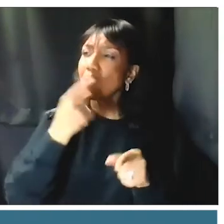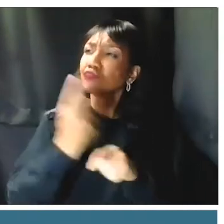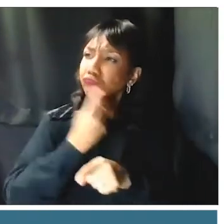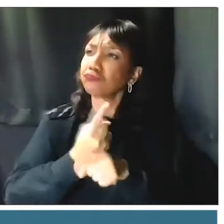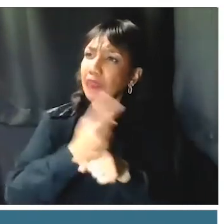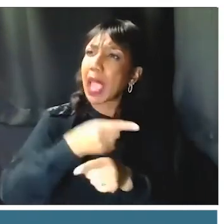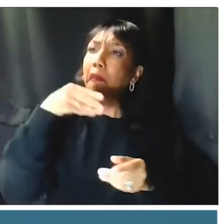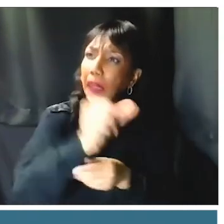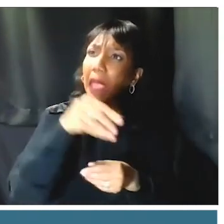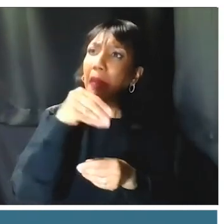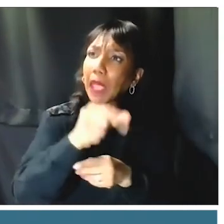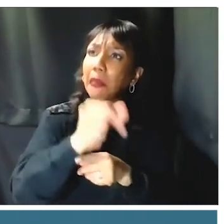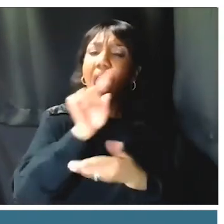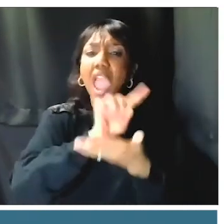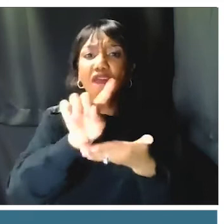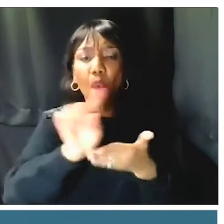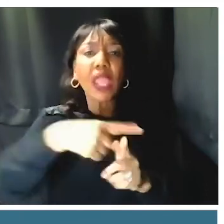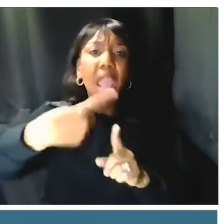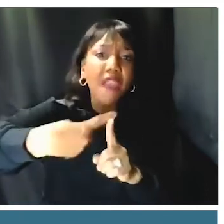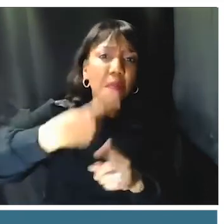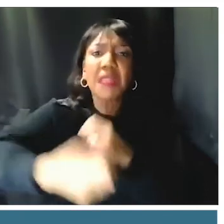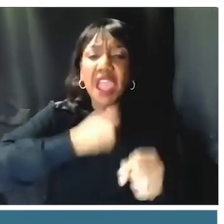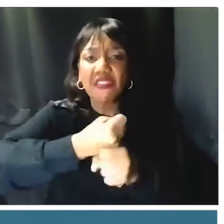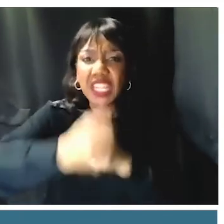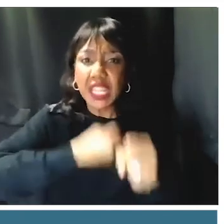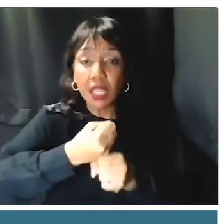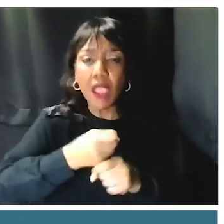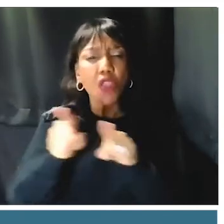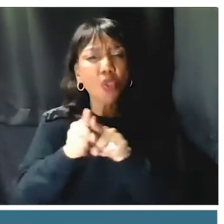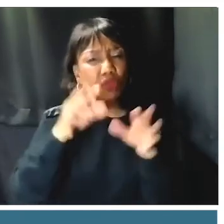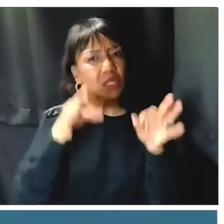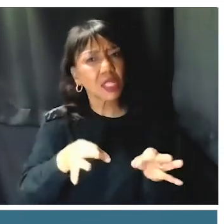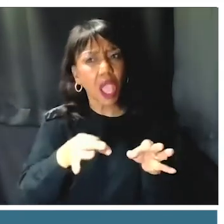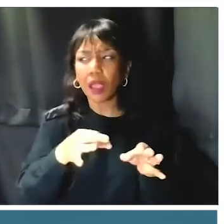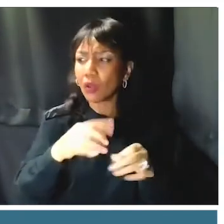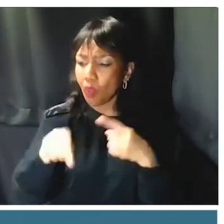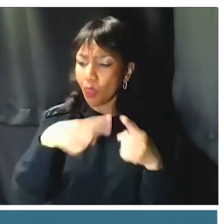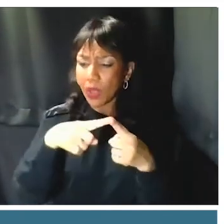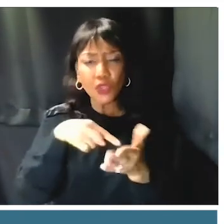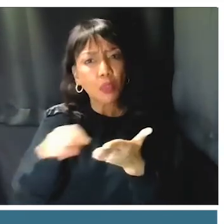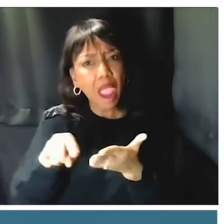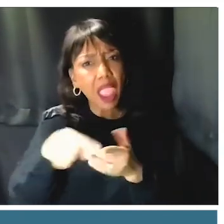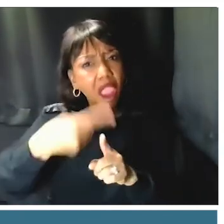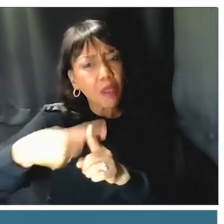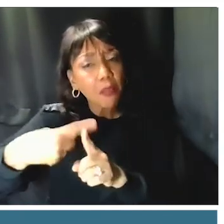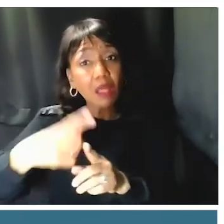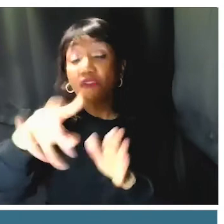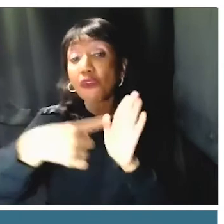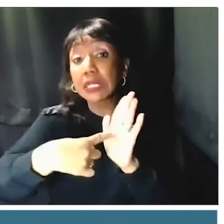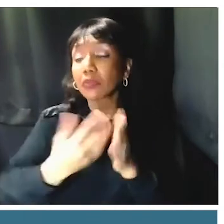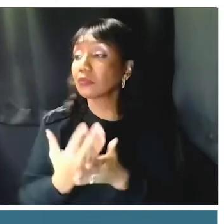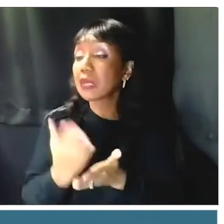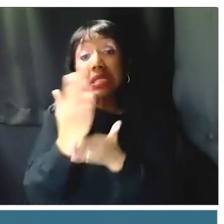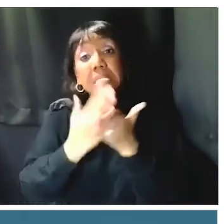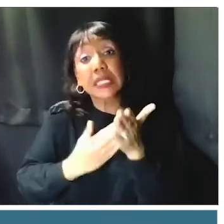regular expenses you must pay. Also, decide when you need to pay them each month. For example,